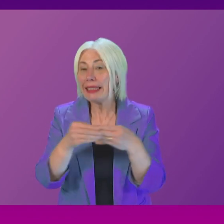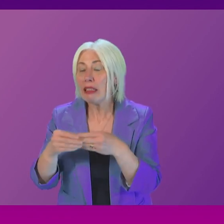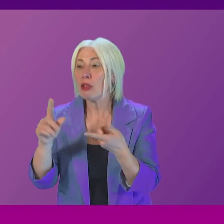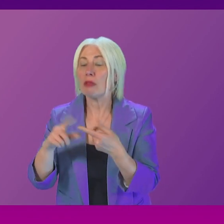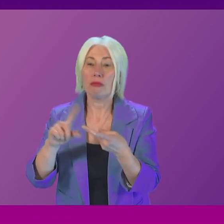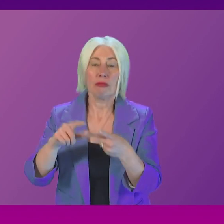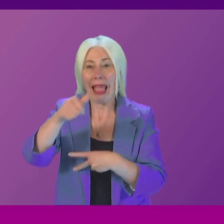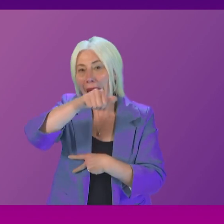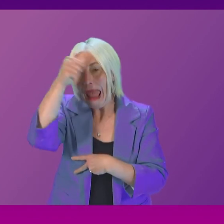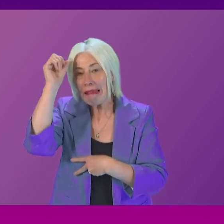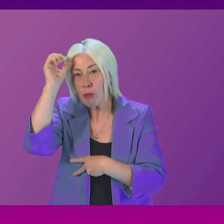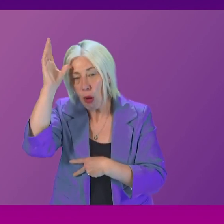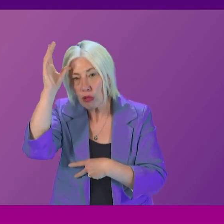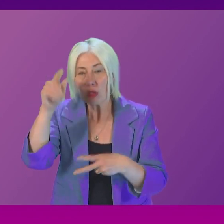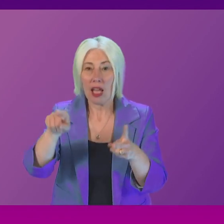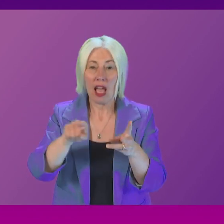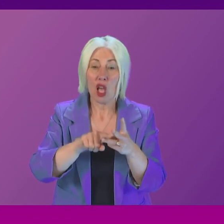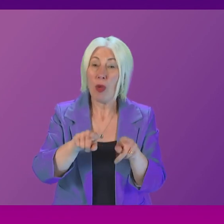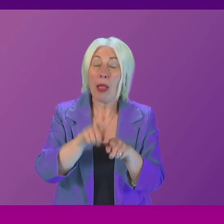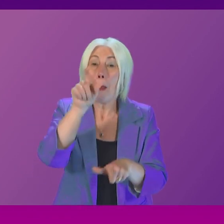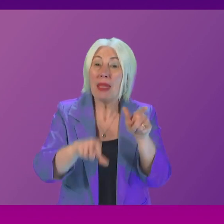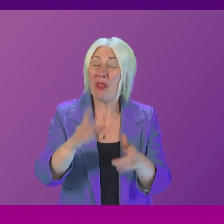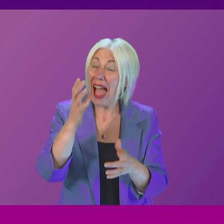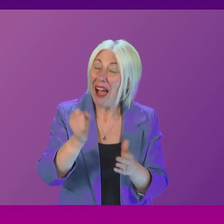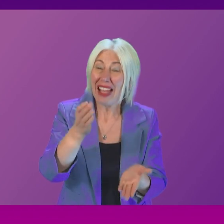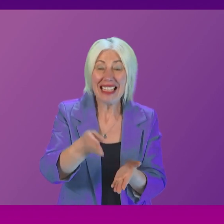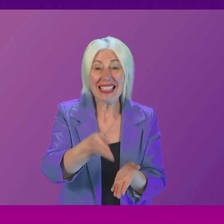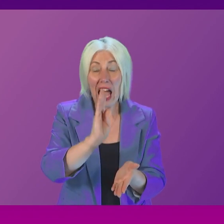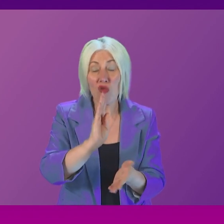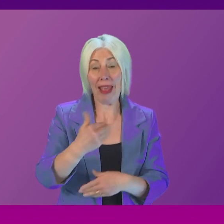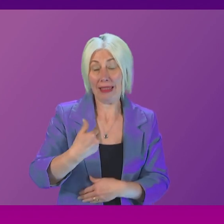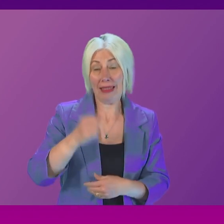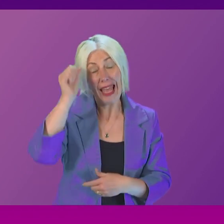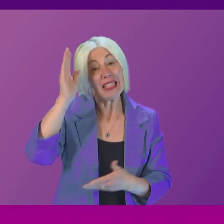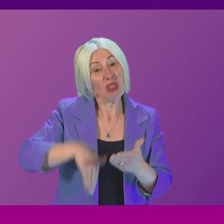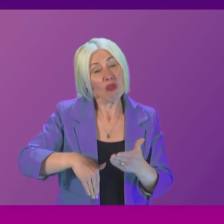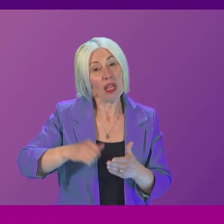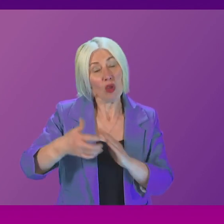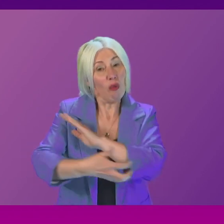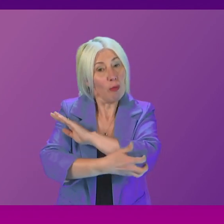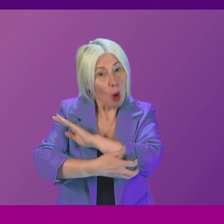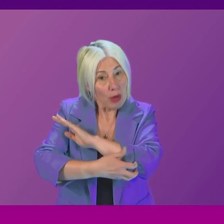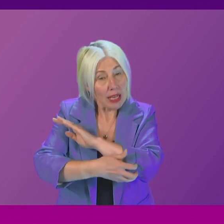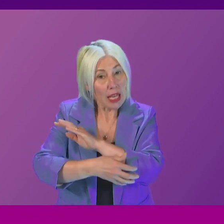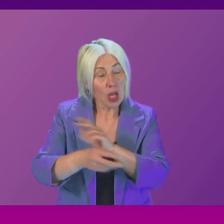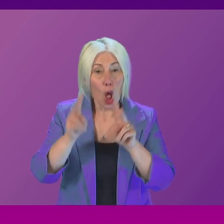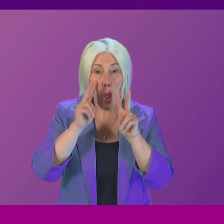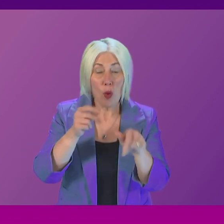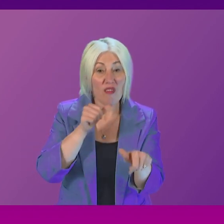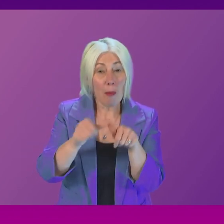and most importantly, those with direct experience of poverty to find better